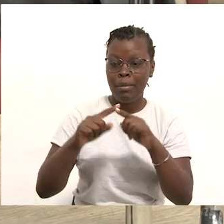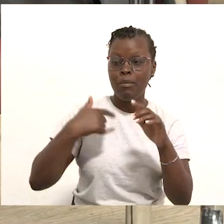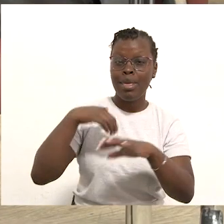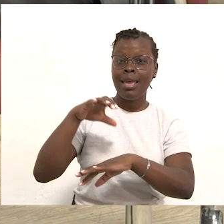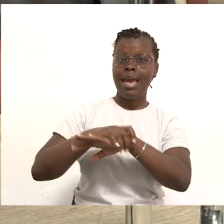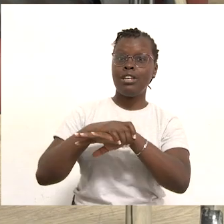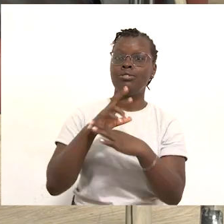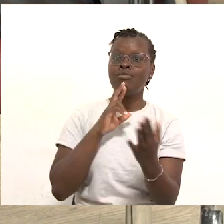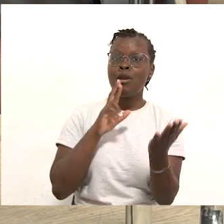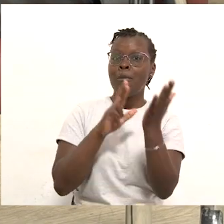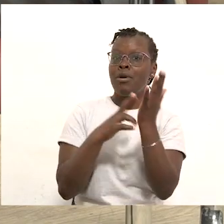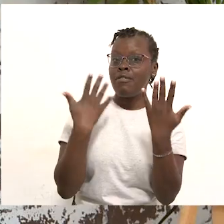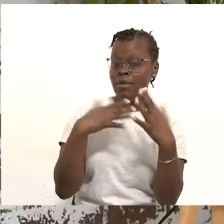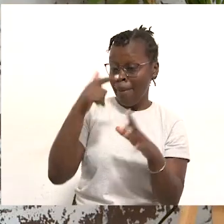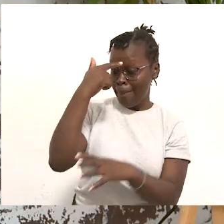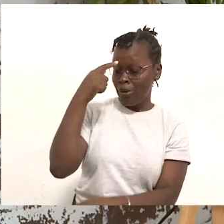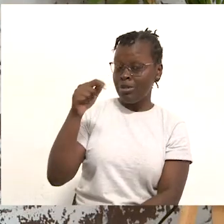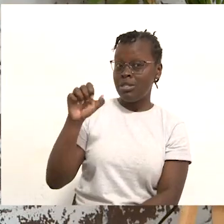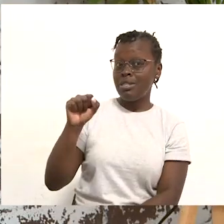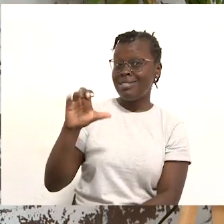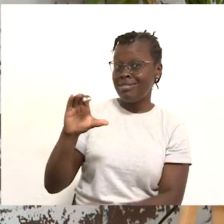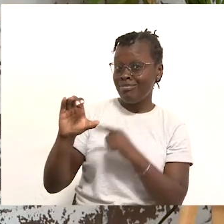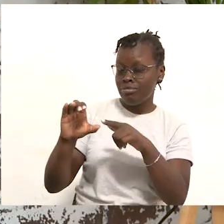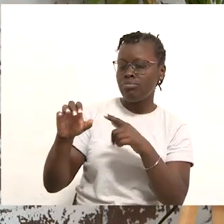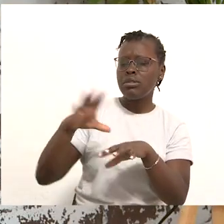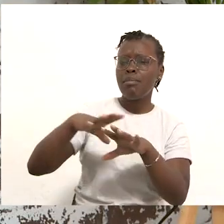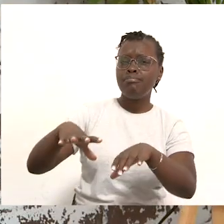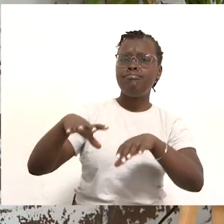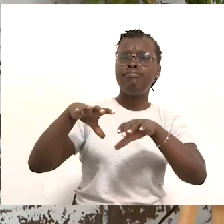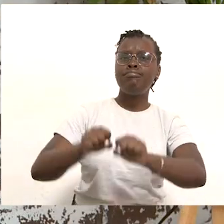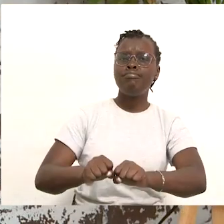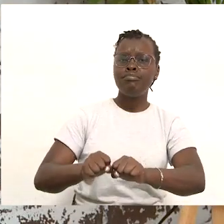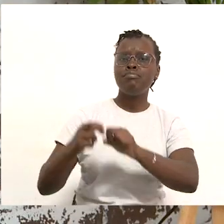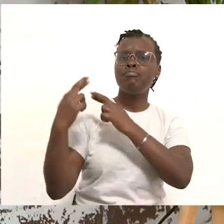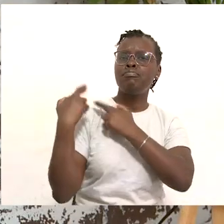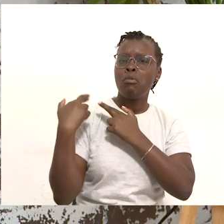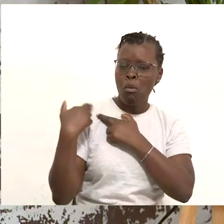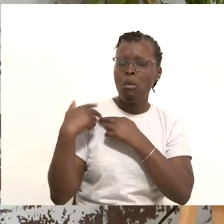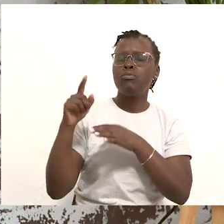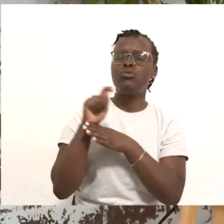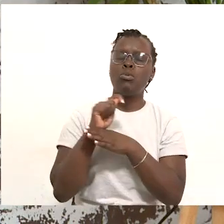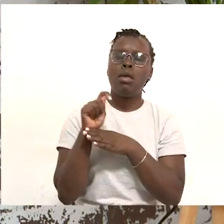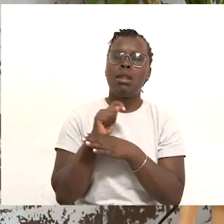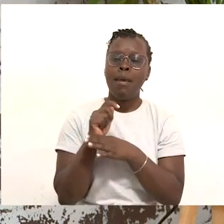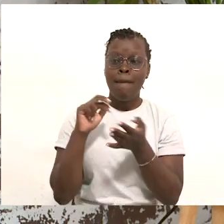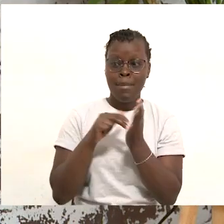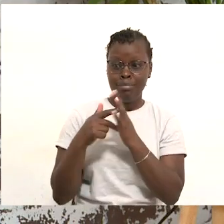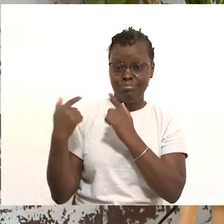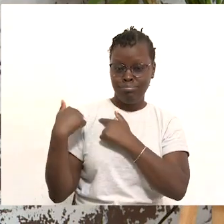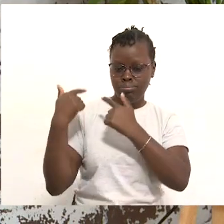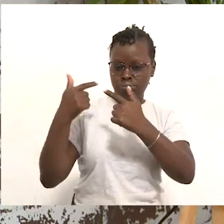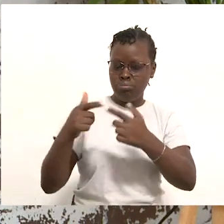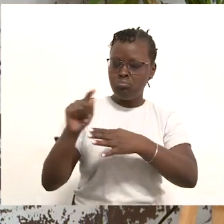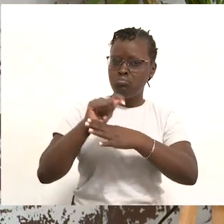the TSC also took up the mandate to play that role very well. They have been doing it, and we can